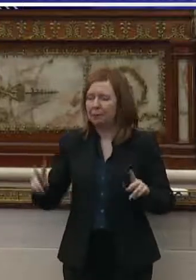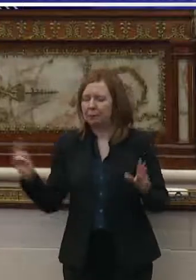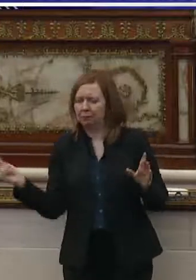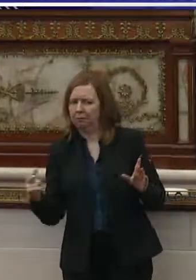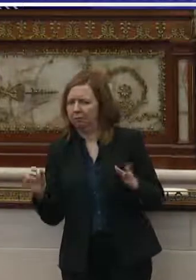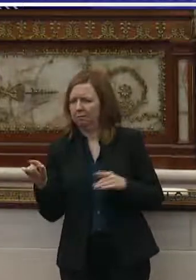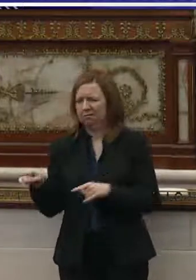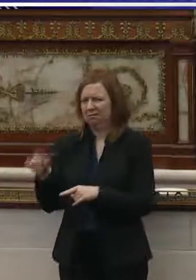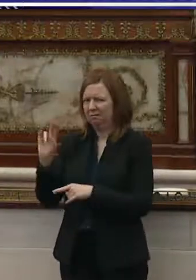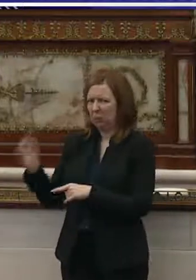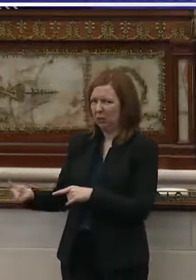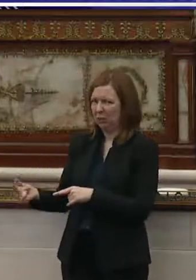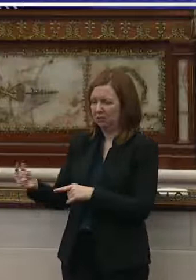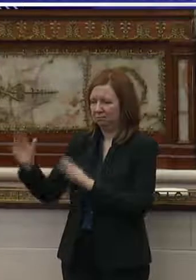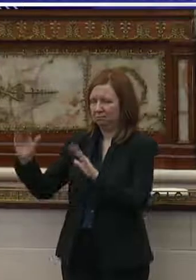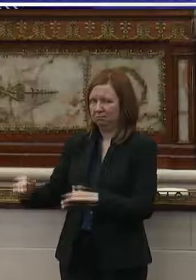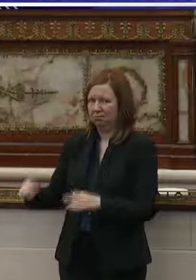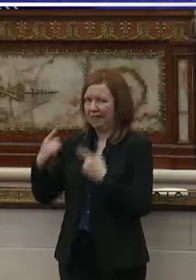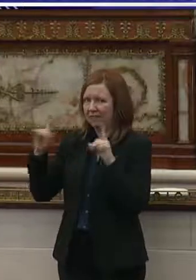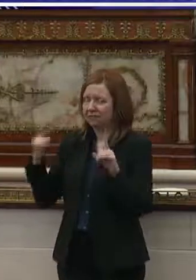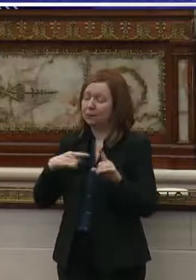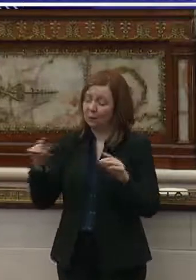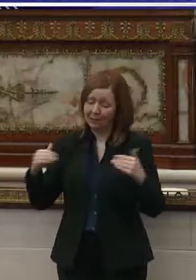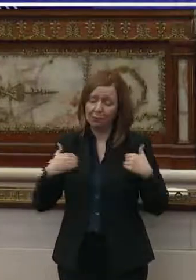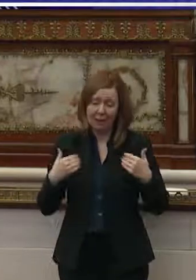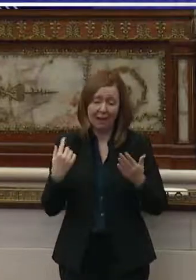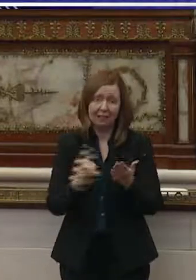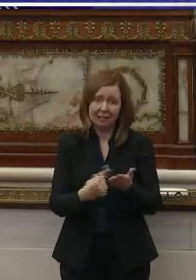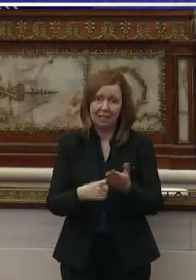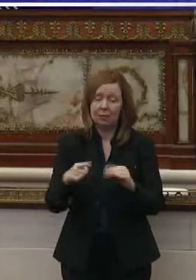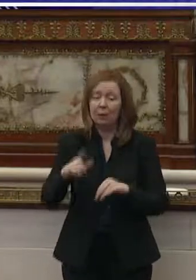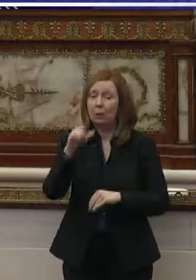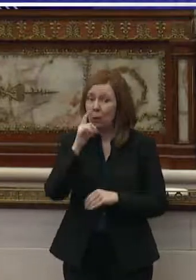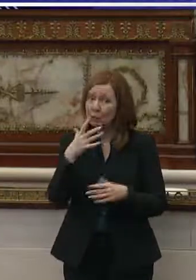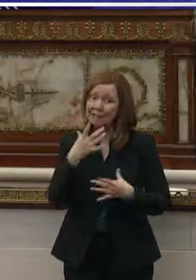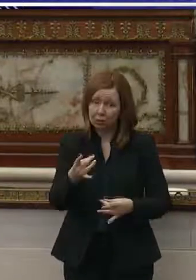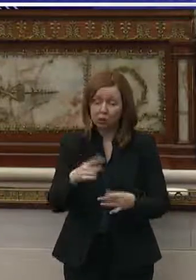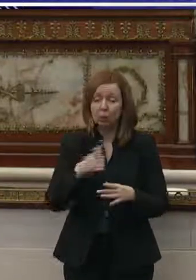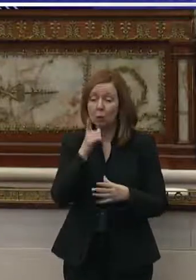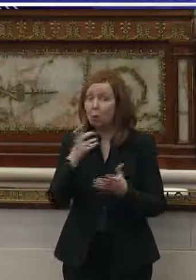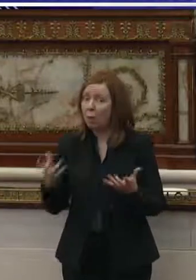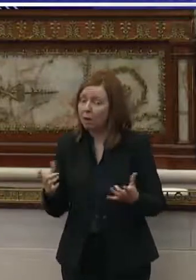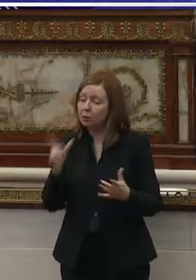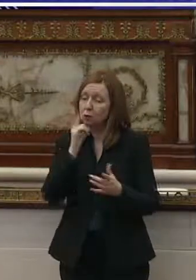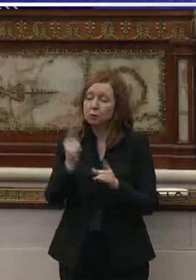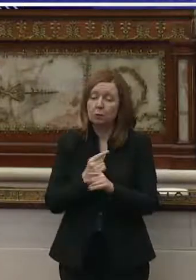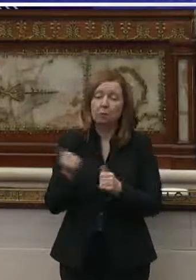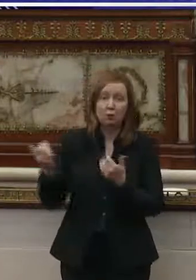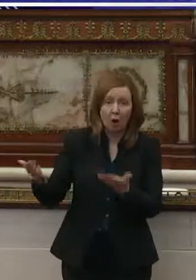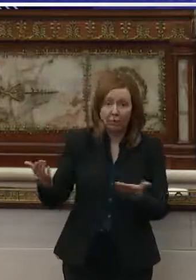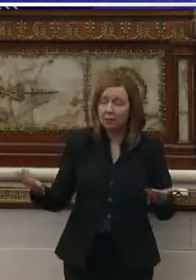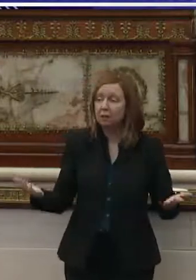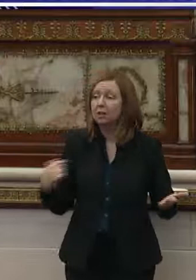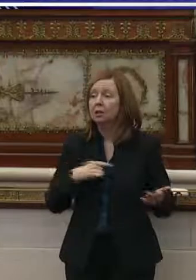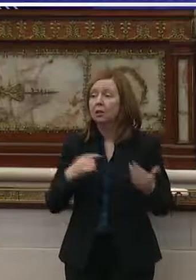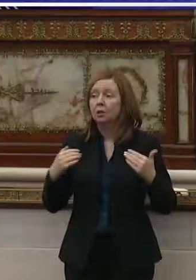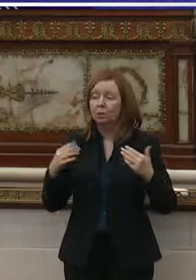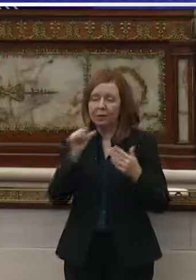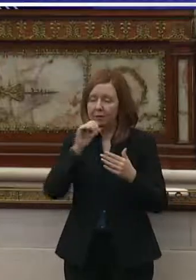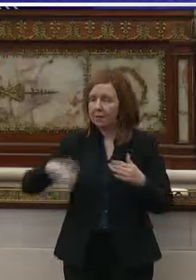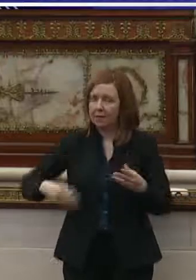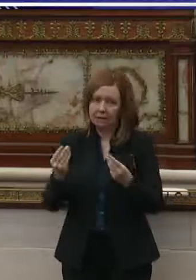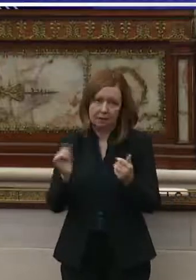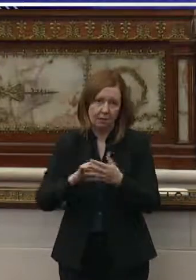good. So we're going to have some discussions about who is interested in it, who is it appropriate to offer this to. We haven't solved that